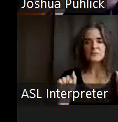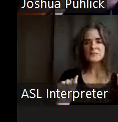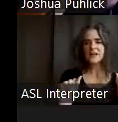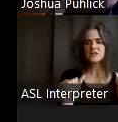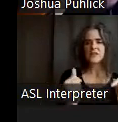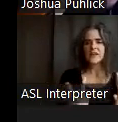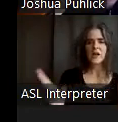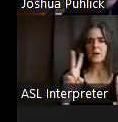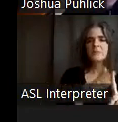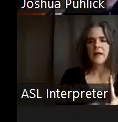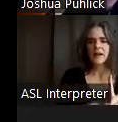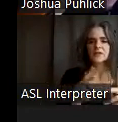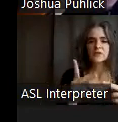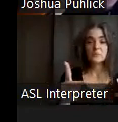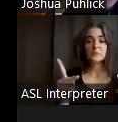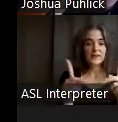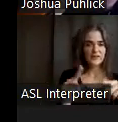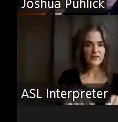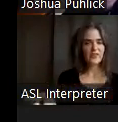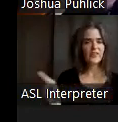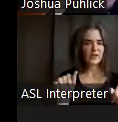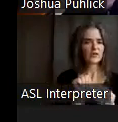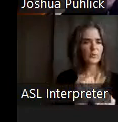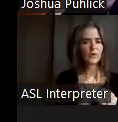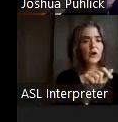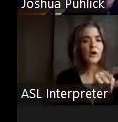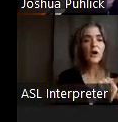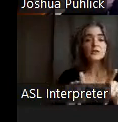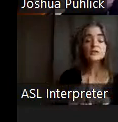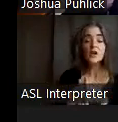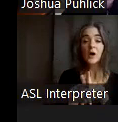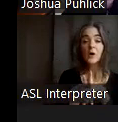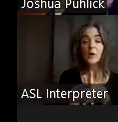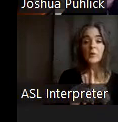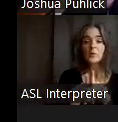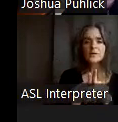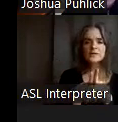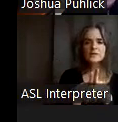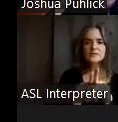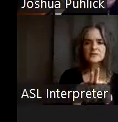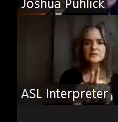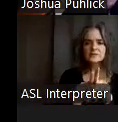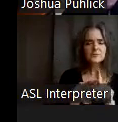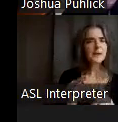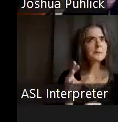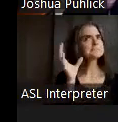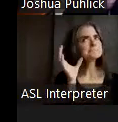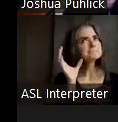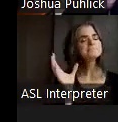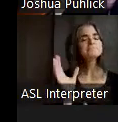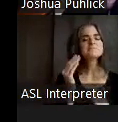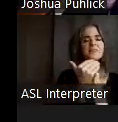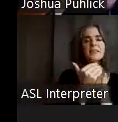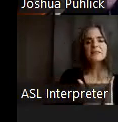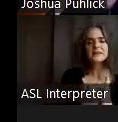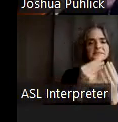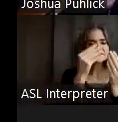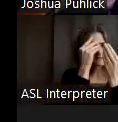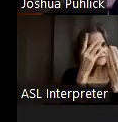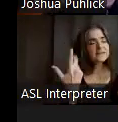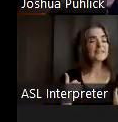work. Also, just to see some of the lessons that we've learned since we've initiated treatments at the center.